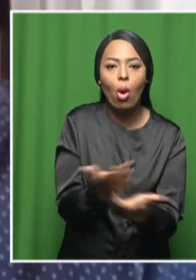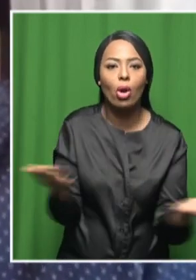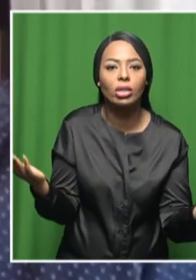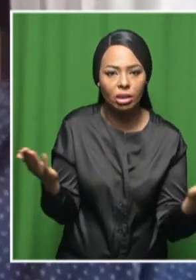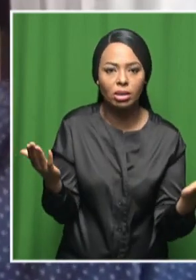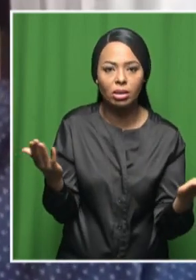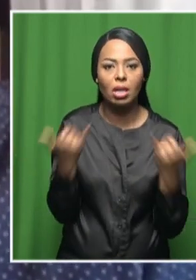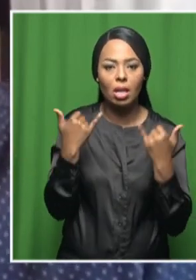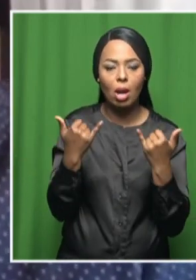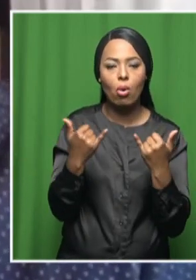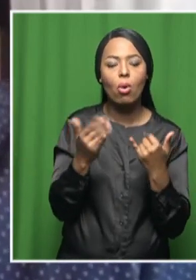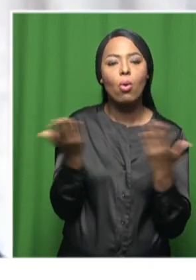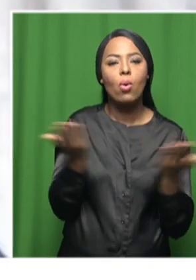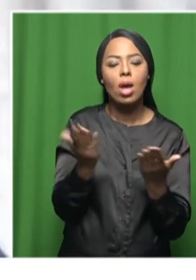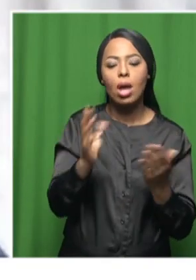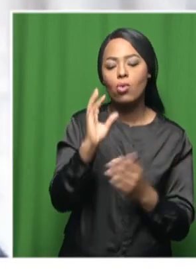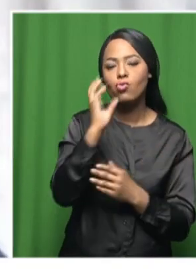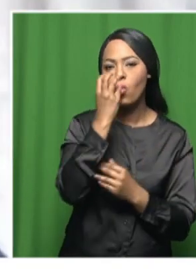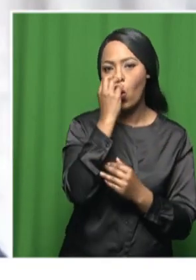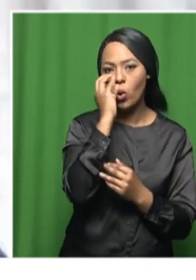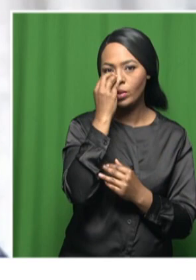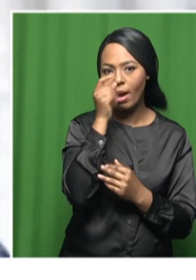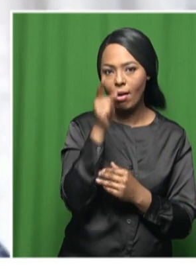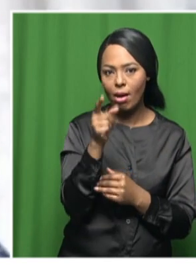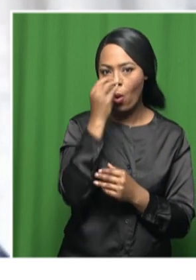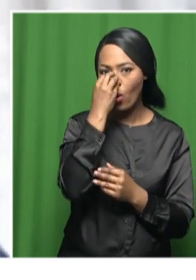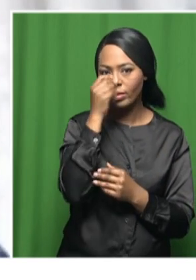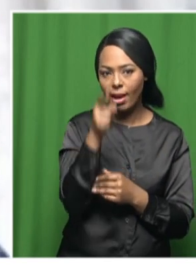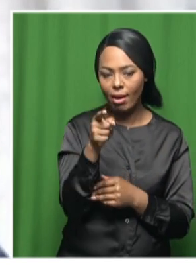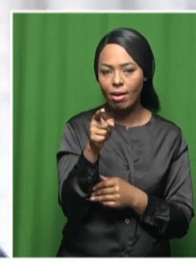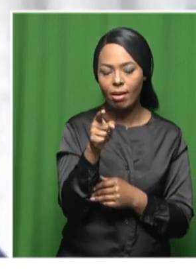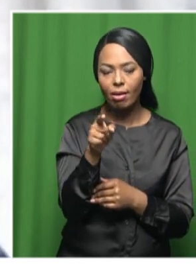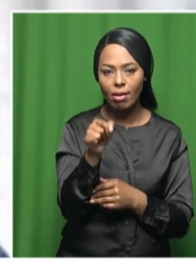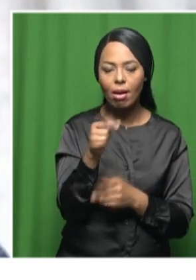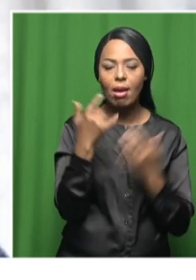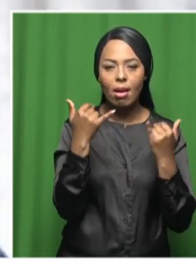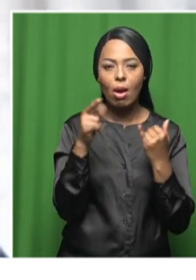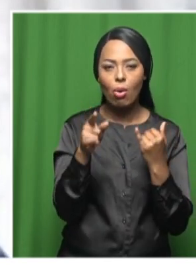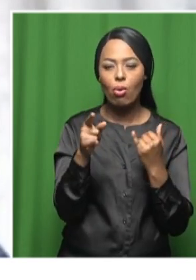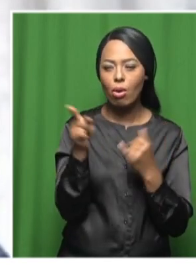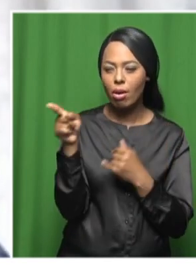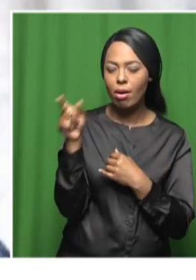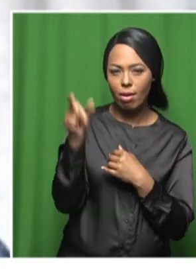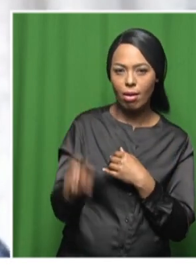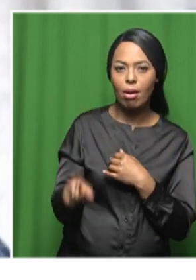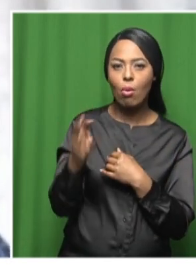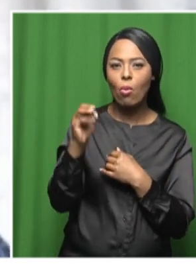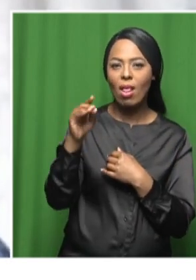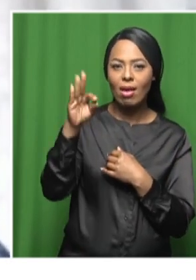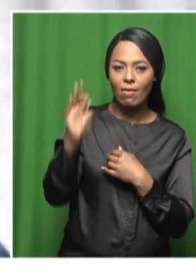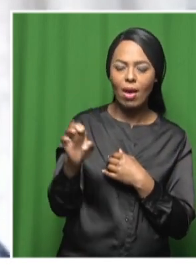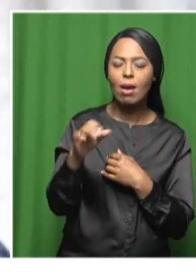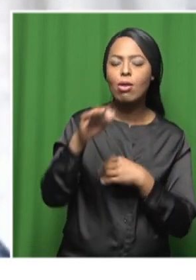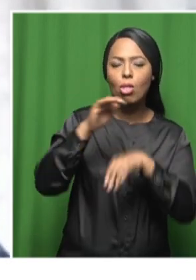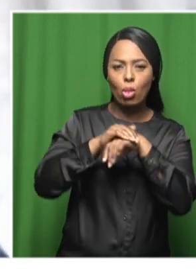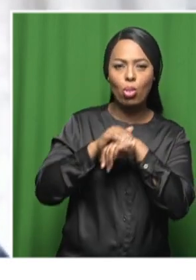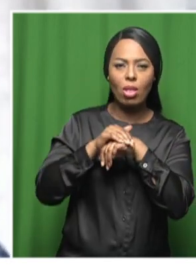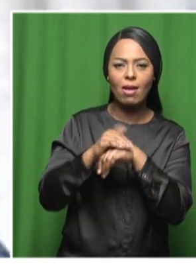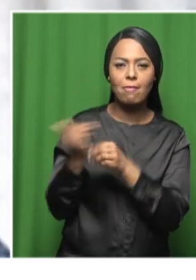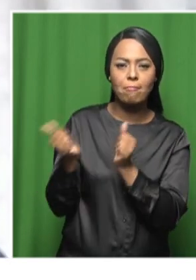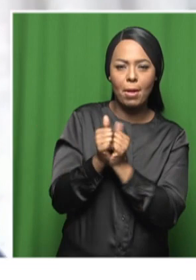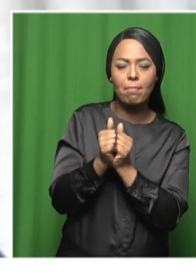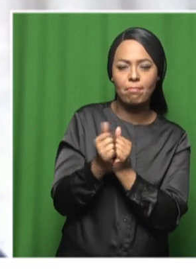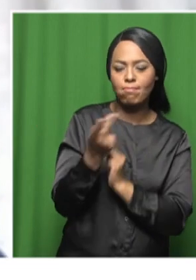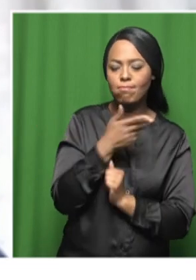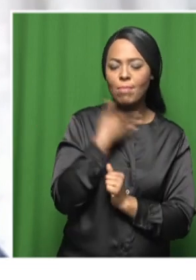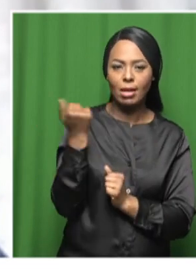at Rosebank, and Philip Molefe, a very close friend of mine and a well-known South African, if